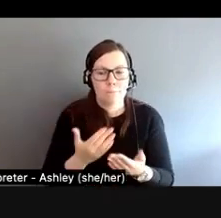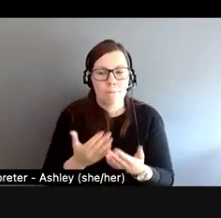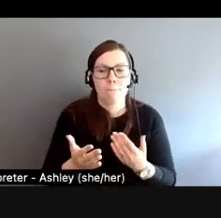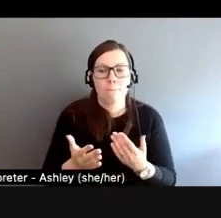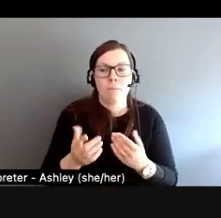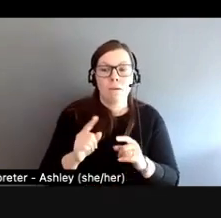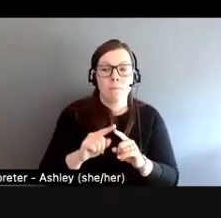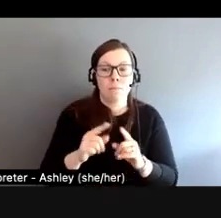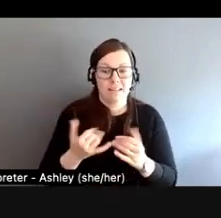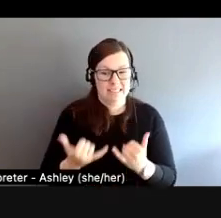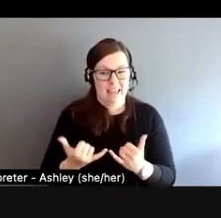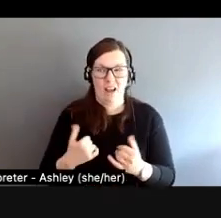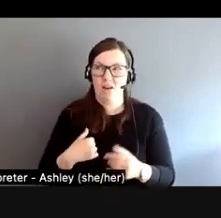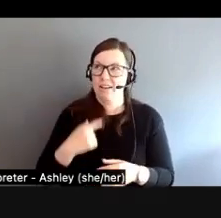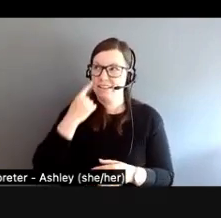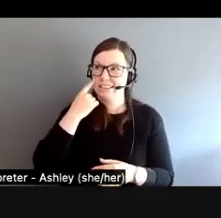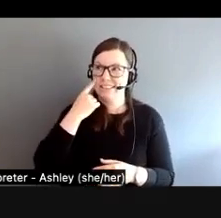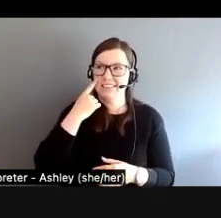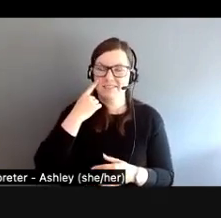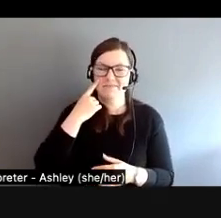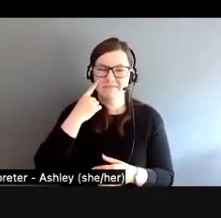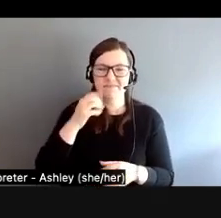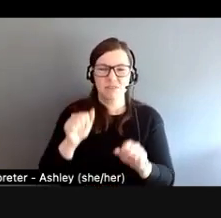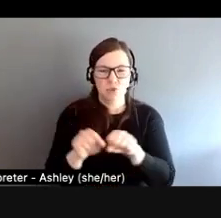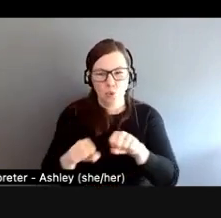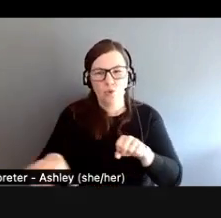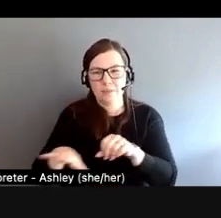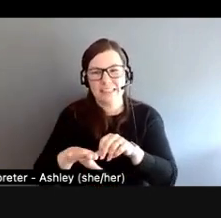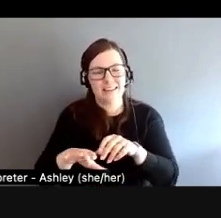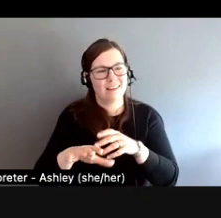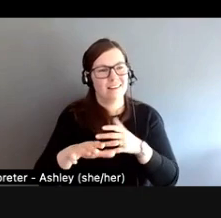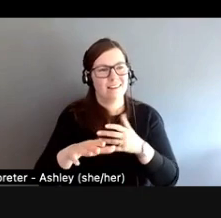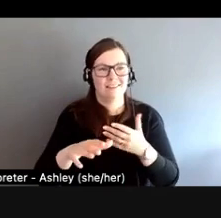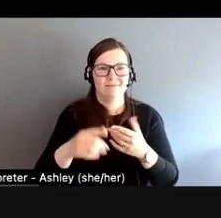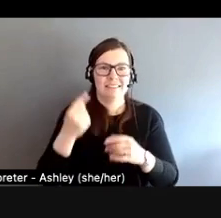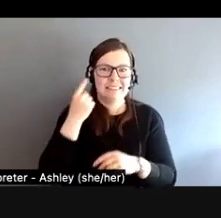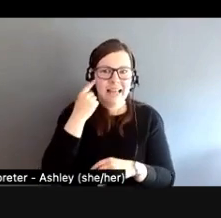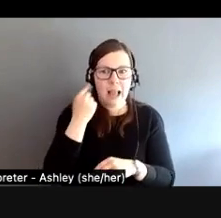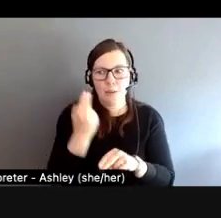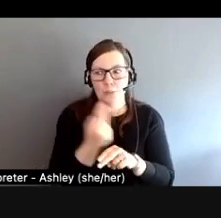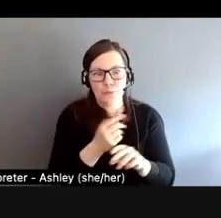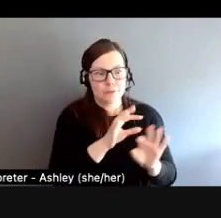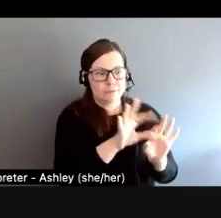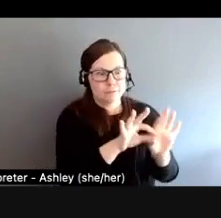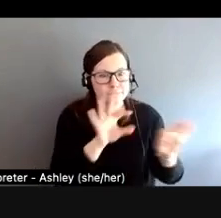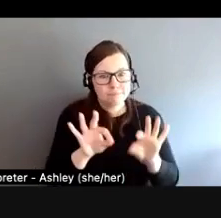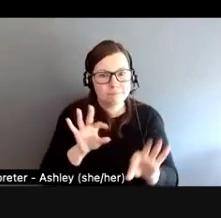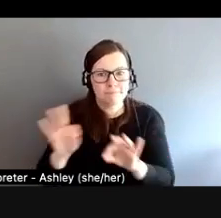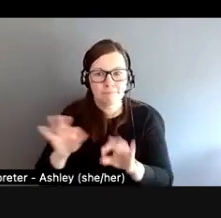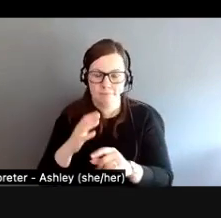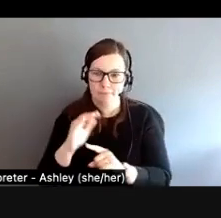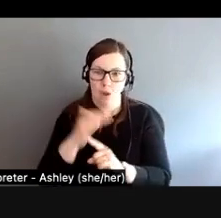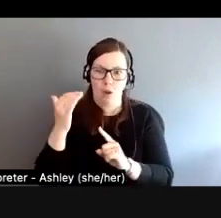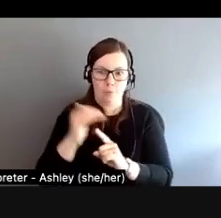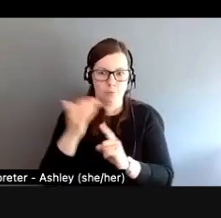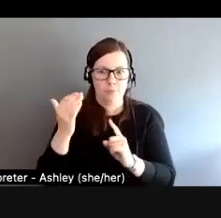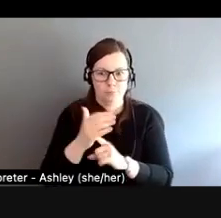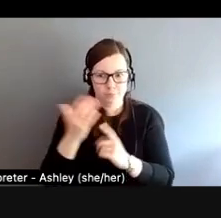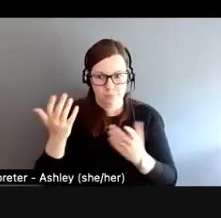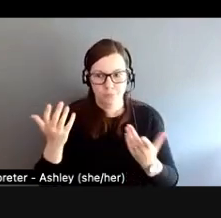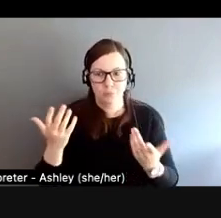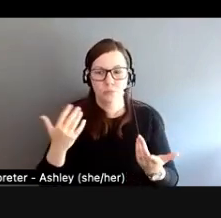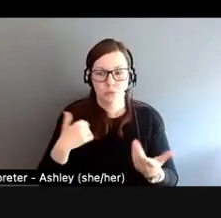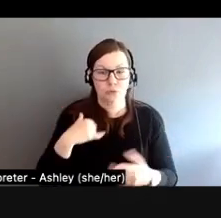these apps, that licensing and copyright isn't really a thing on TikTok. I don't know if that answers that